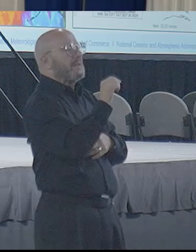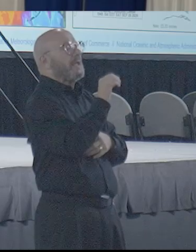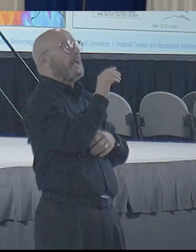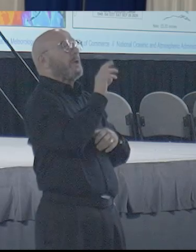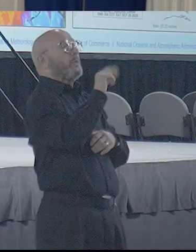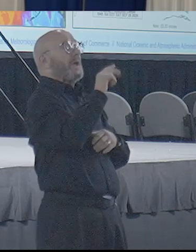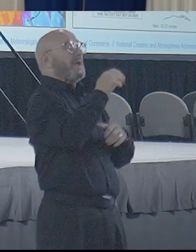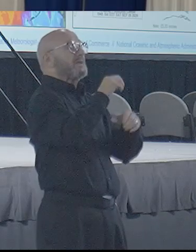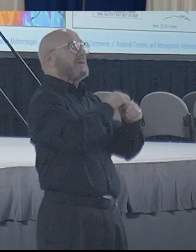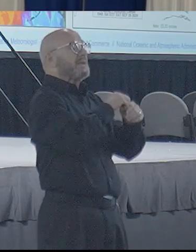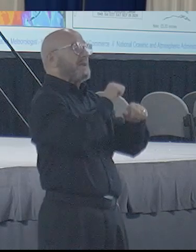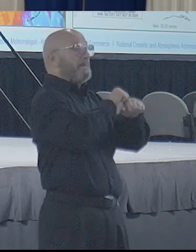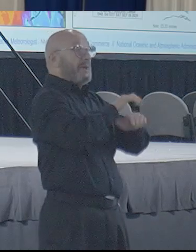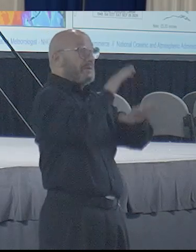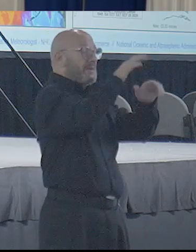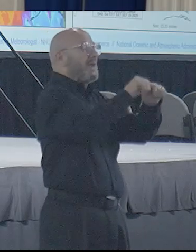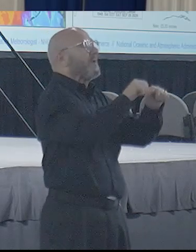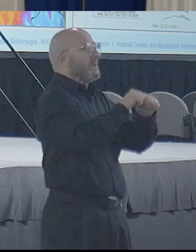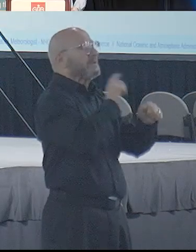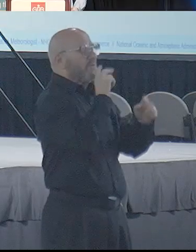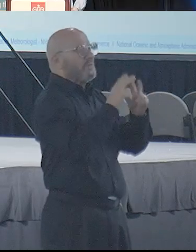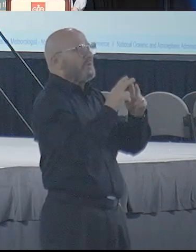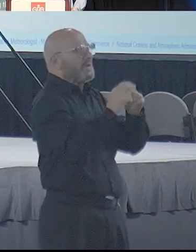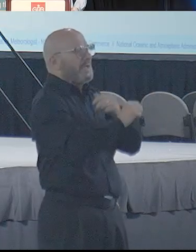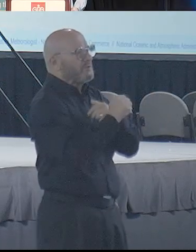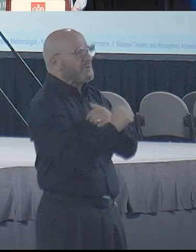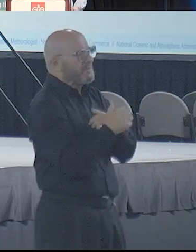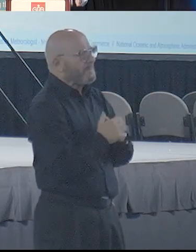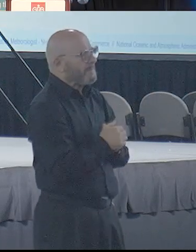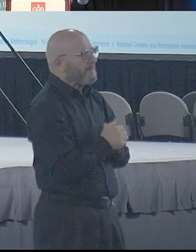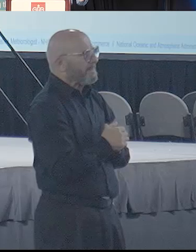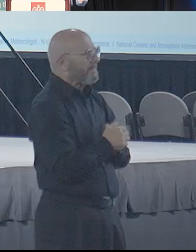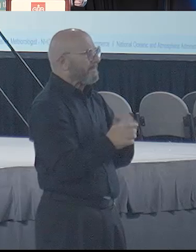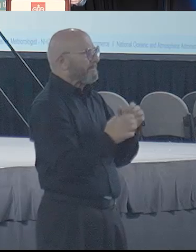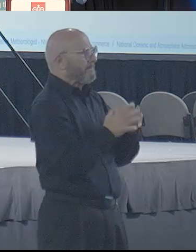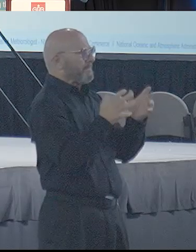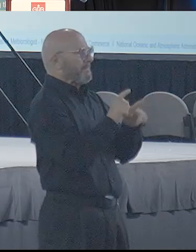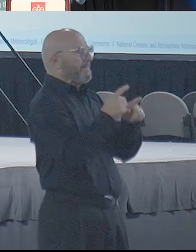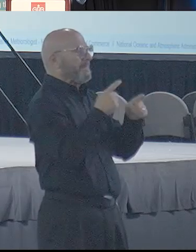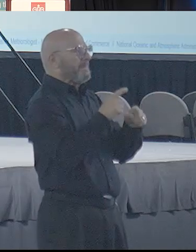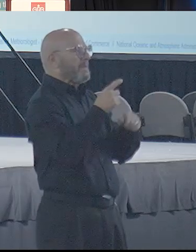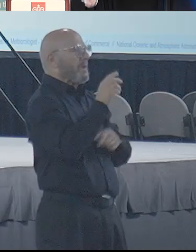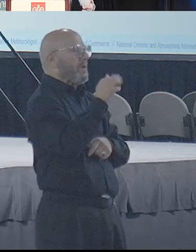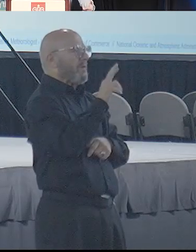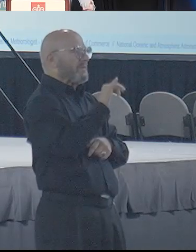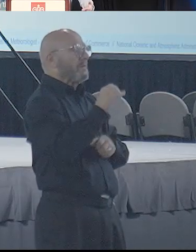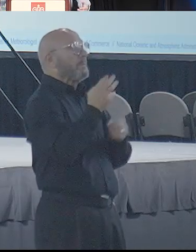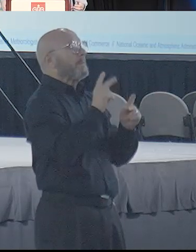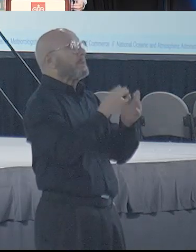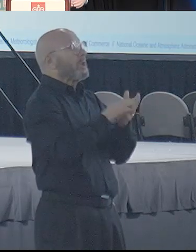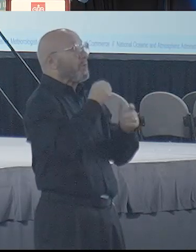far inland in a mountainous terrain situation. And much like what happened in Harvey, and some of this was learning from